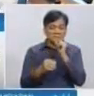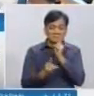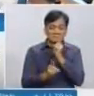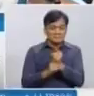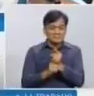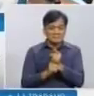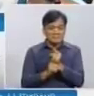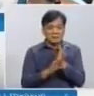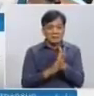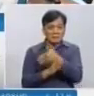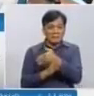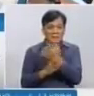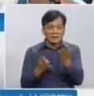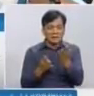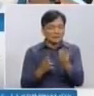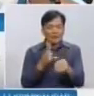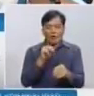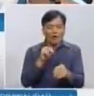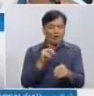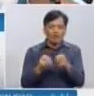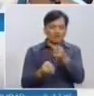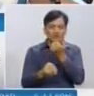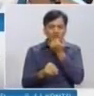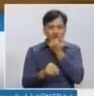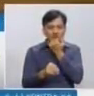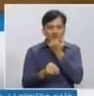misdirected. Then you got it all wrong.